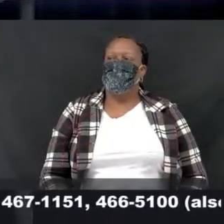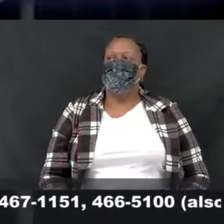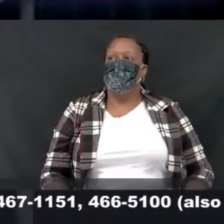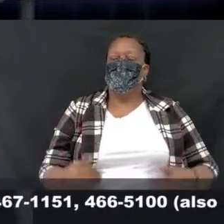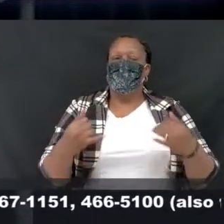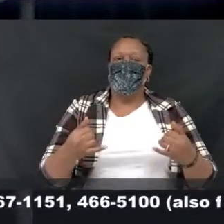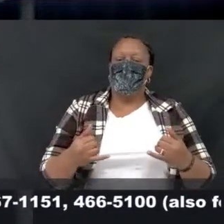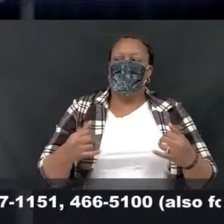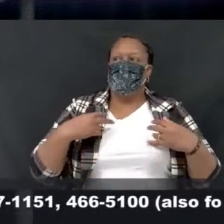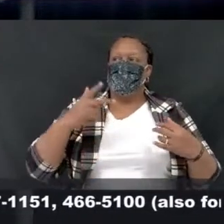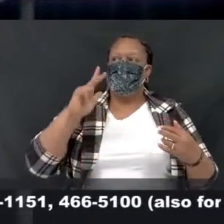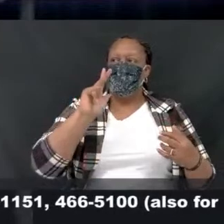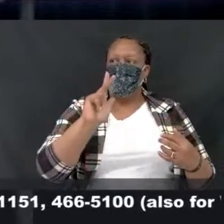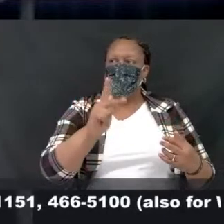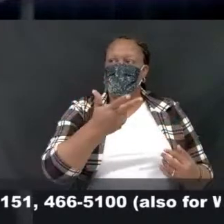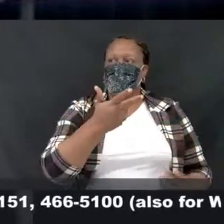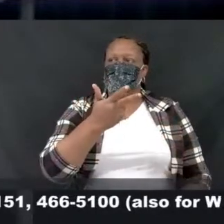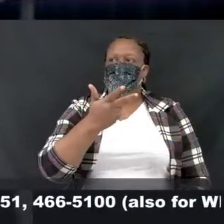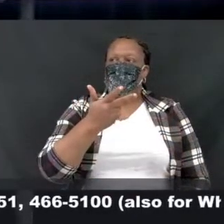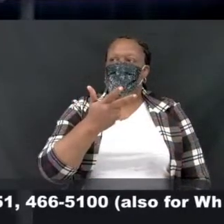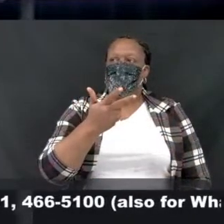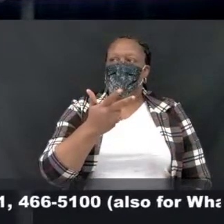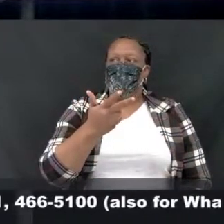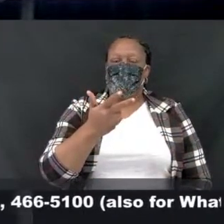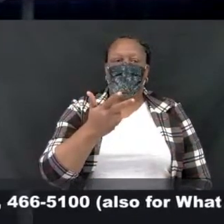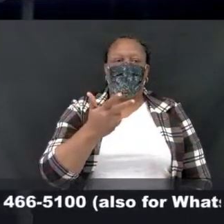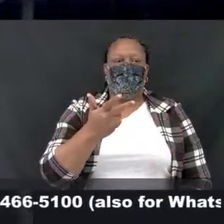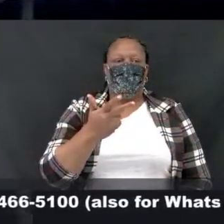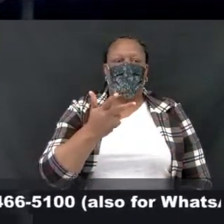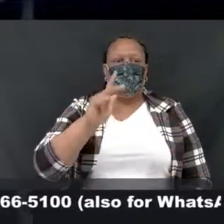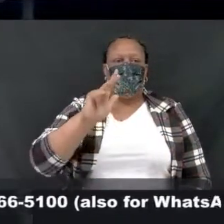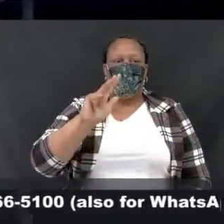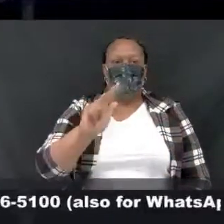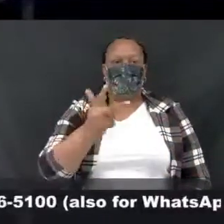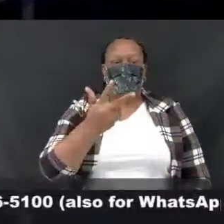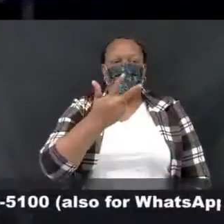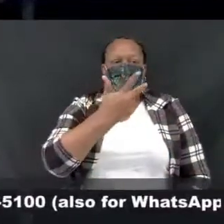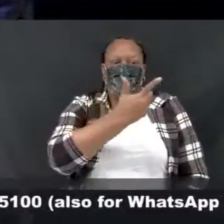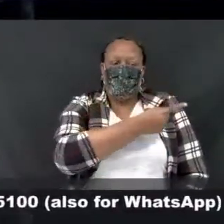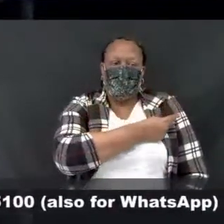vaccine. Am I to go for a booster shot after 5 months?